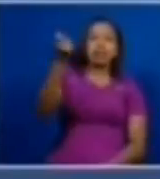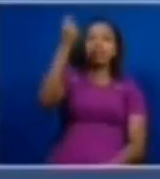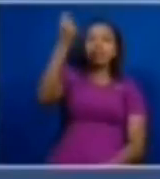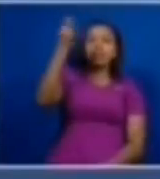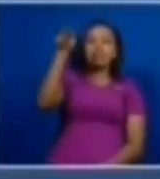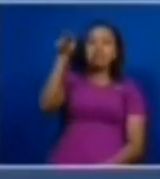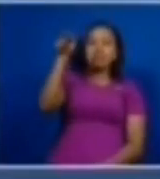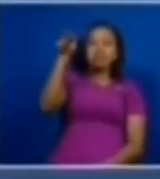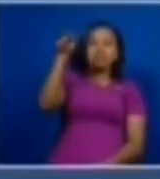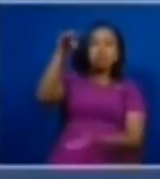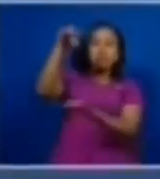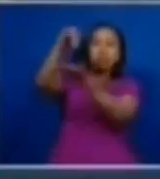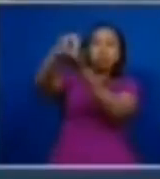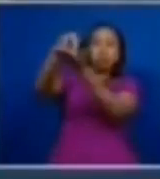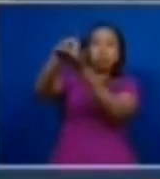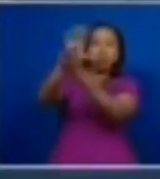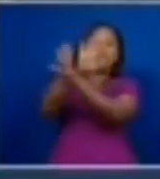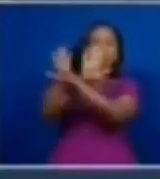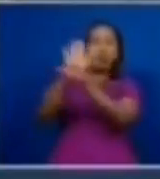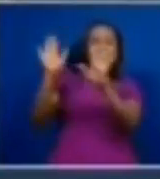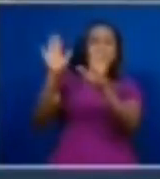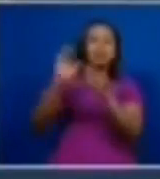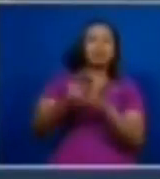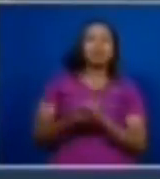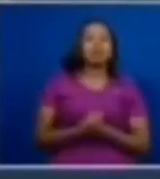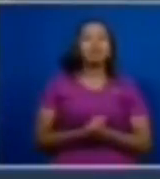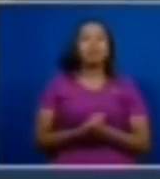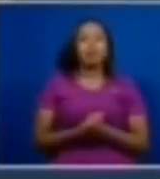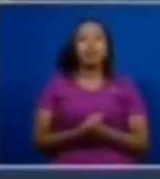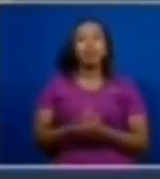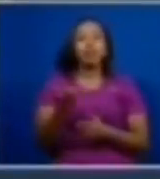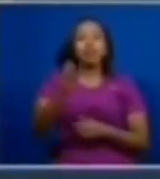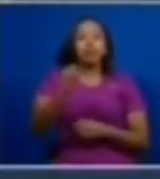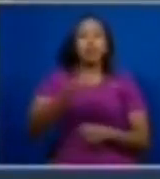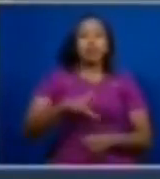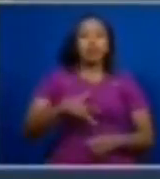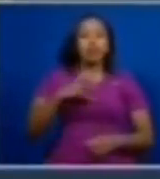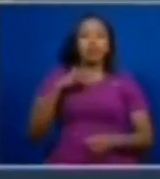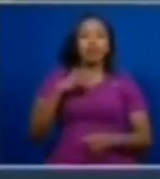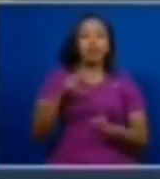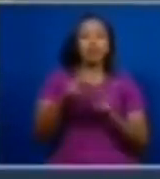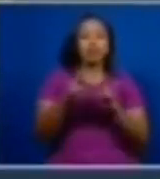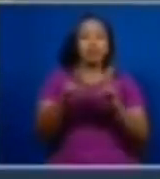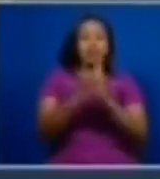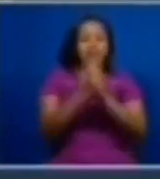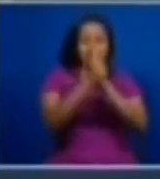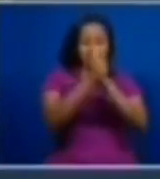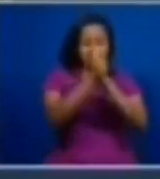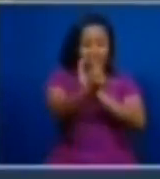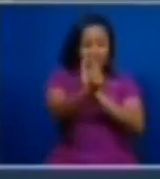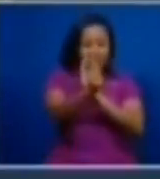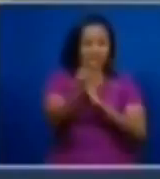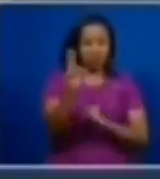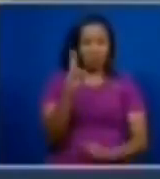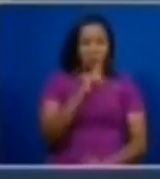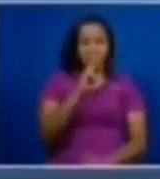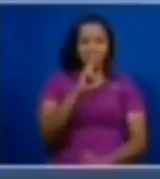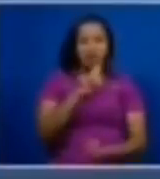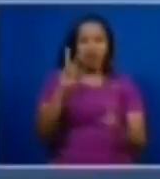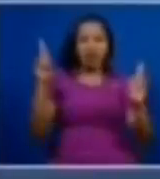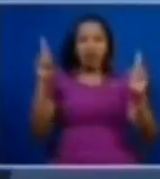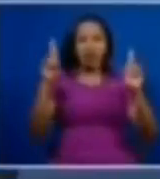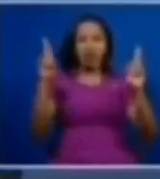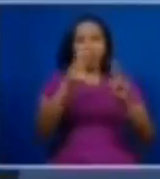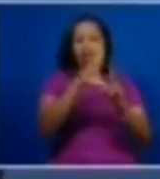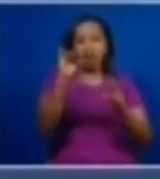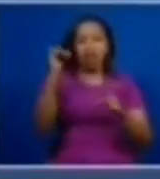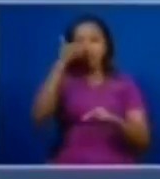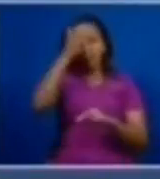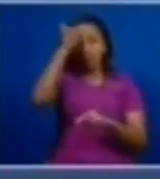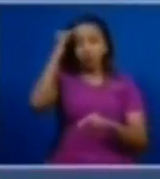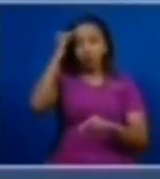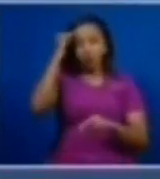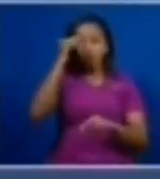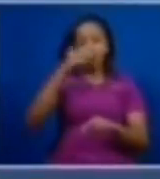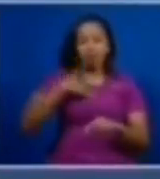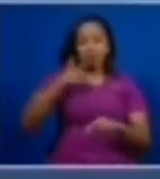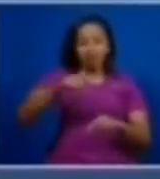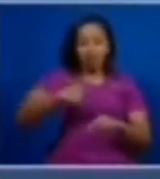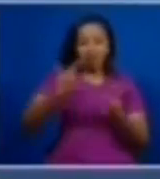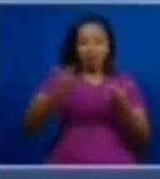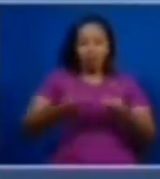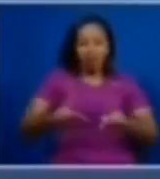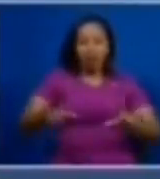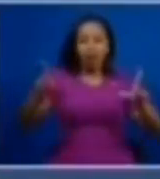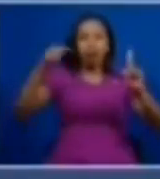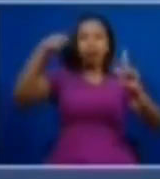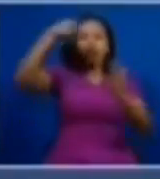presidency. So, feeling competent and ready, and because I'm allowed